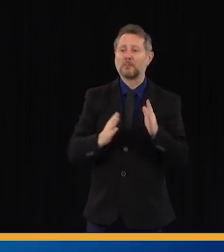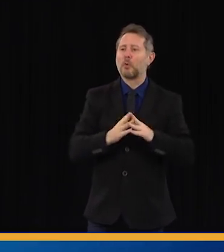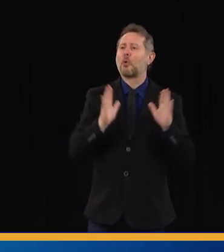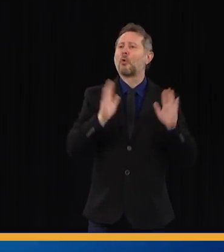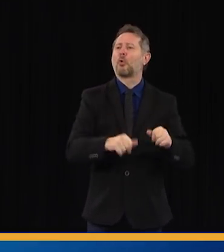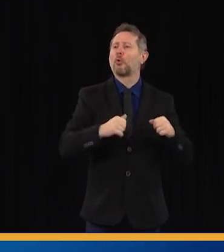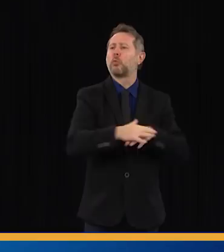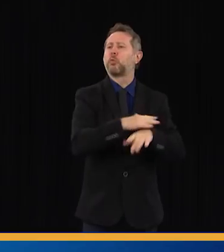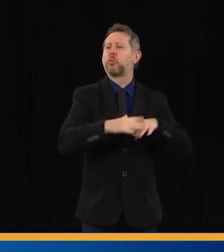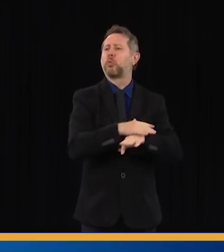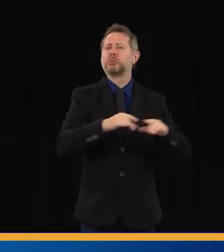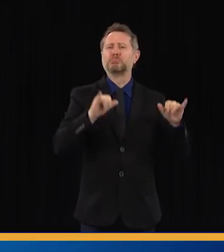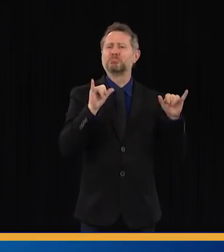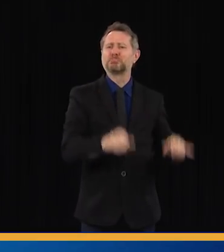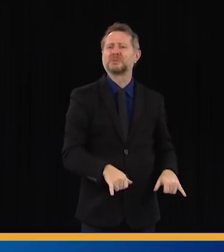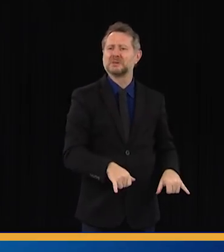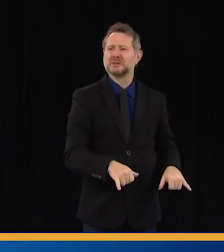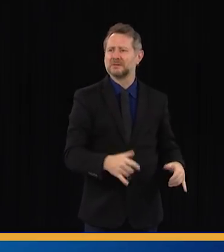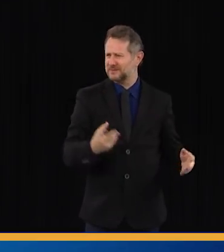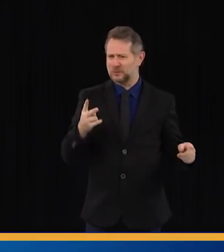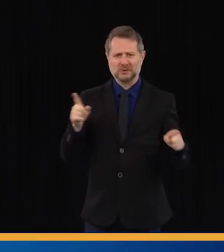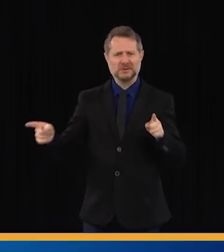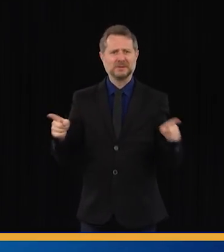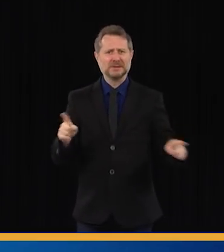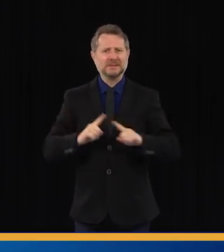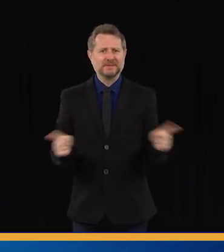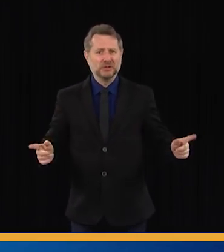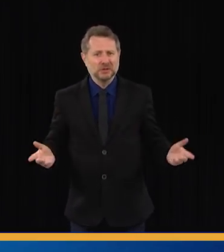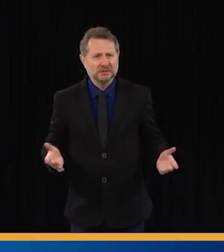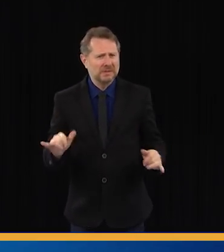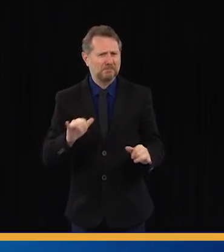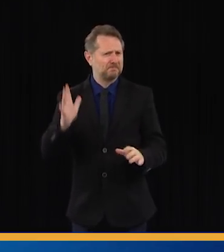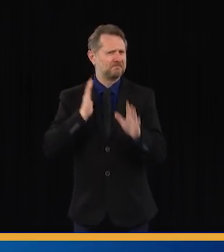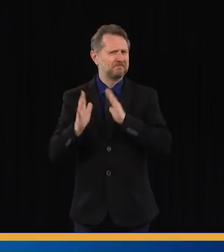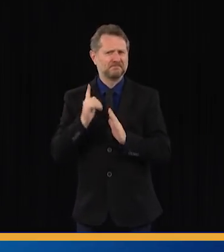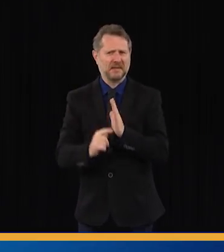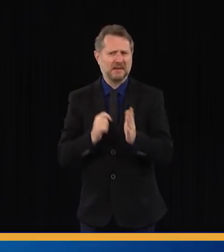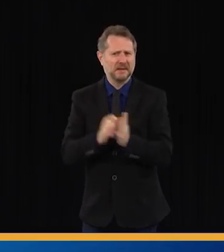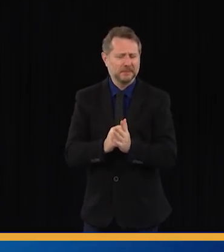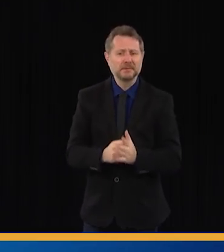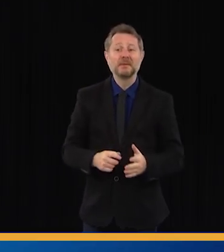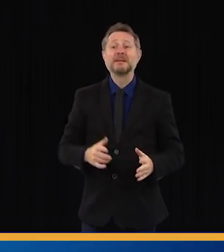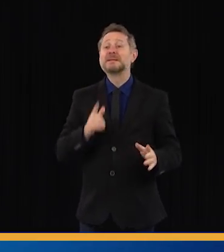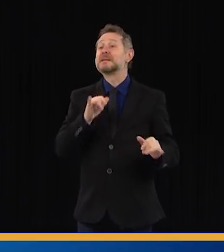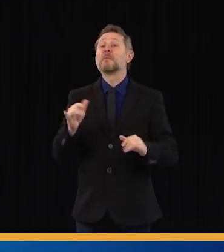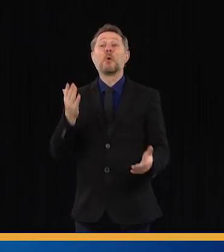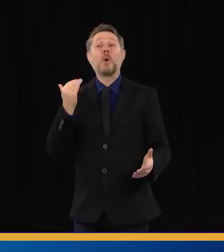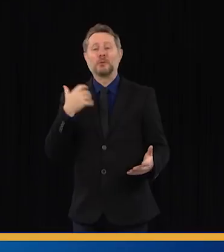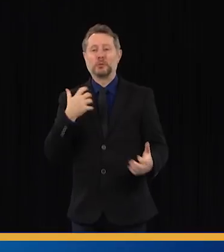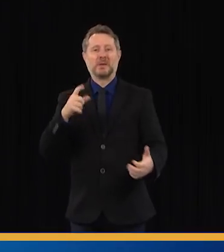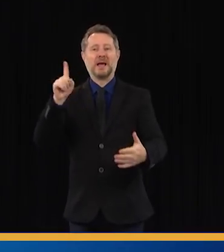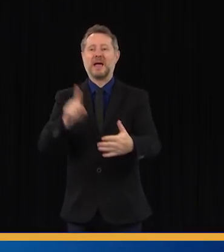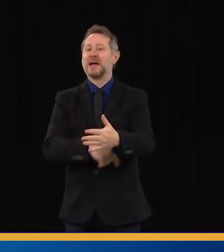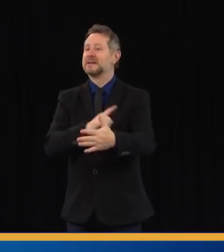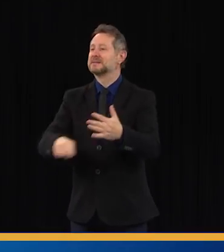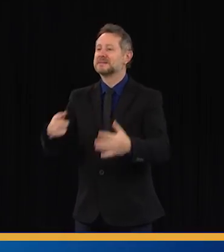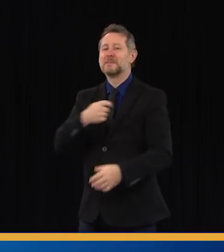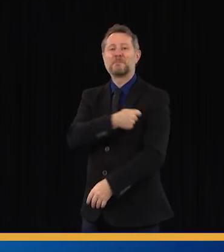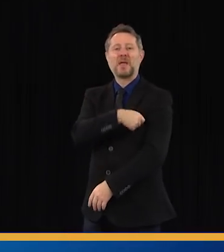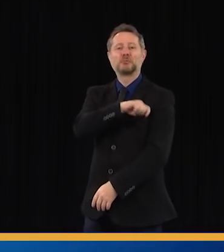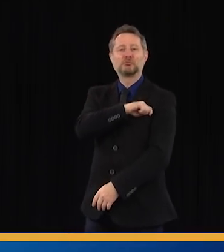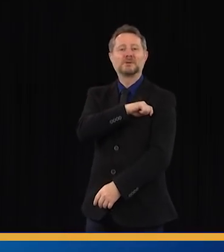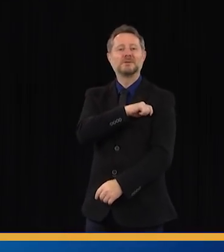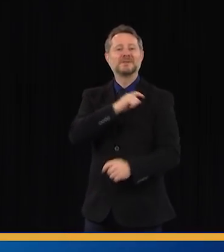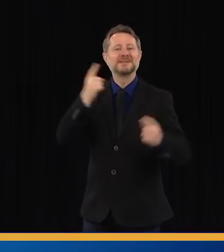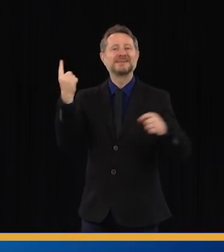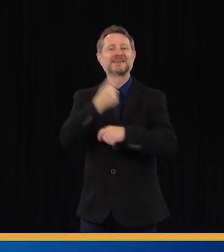when we had the decision on the St. Patrick's Day parade, which Bernadette still will not forgive me for. But you can have a